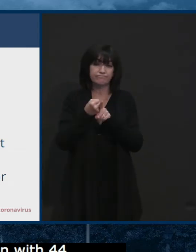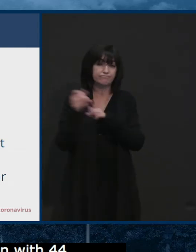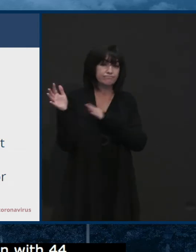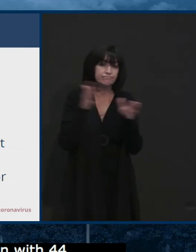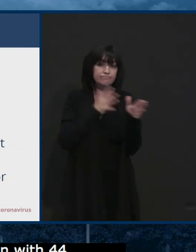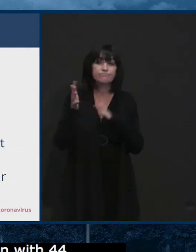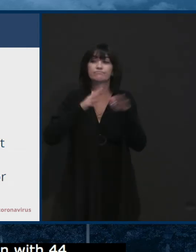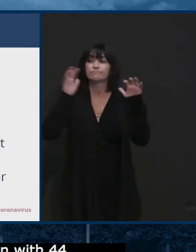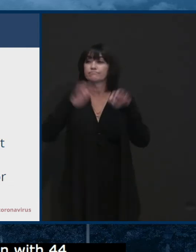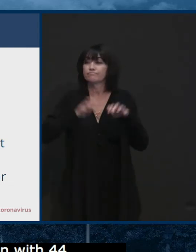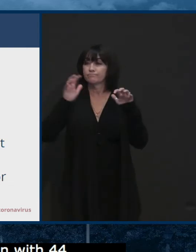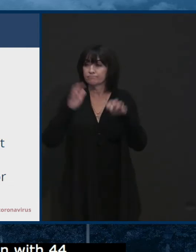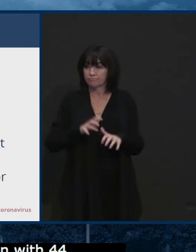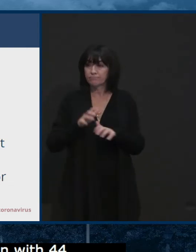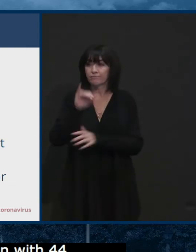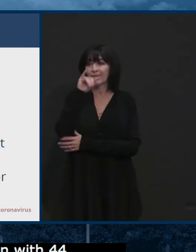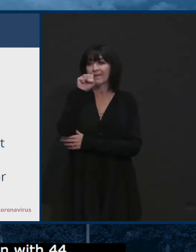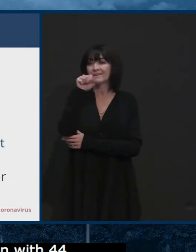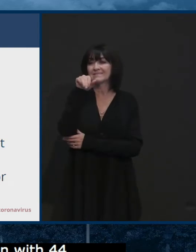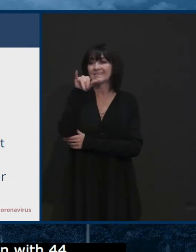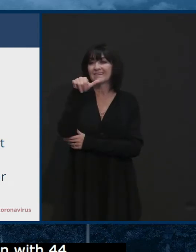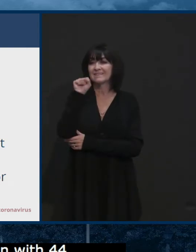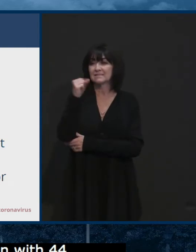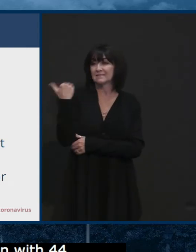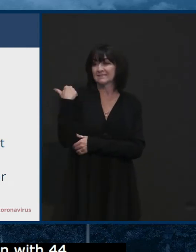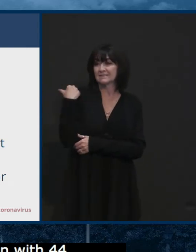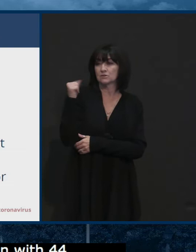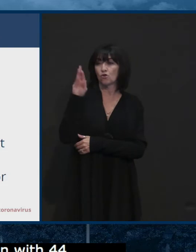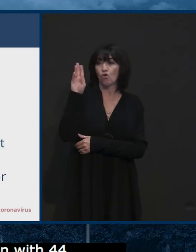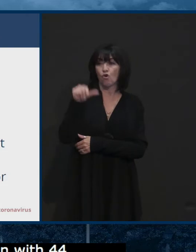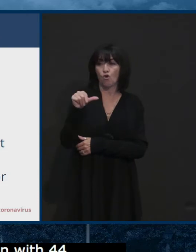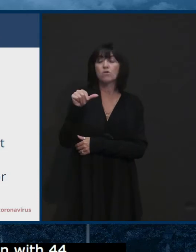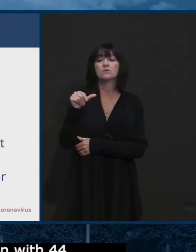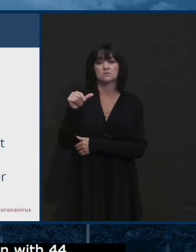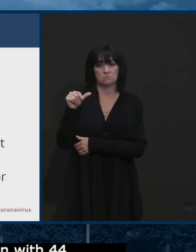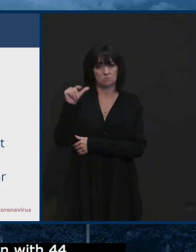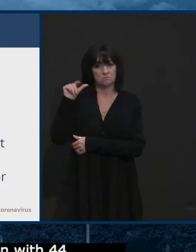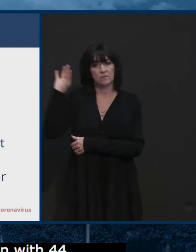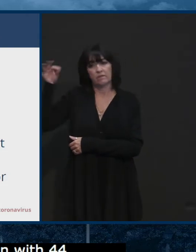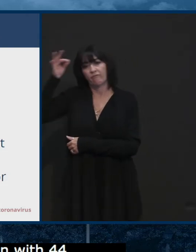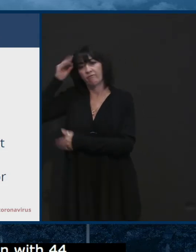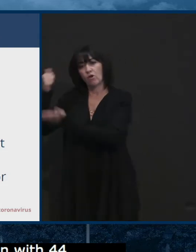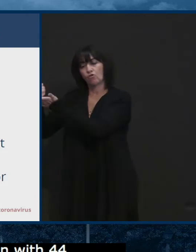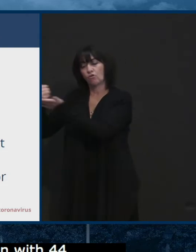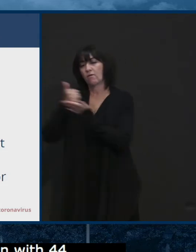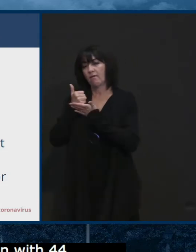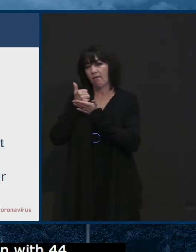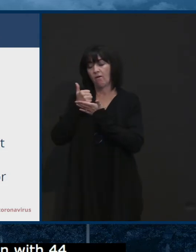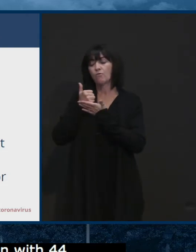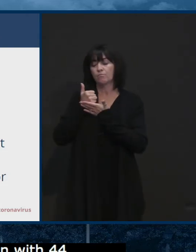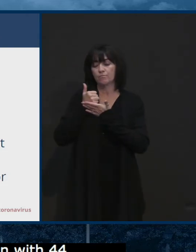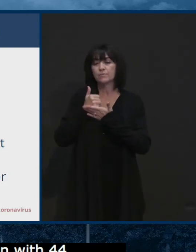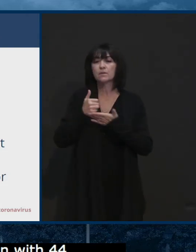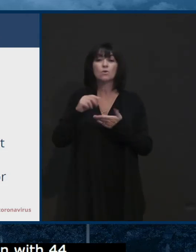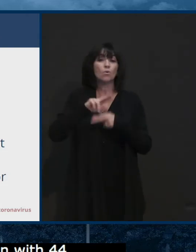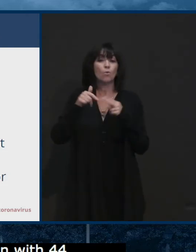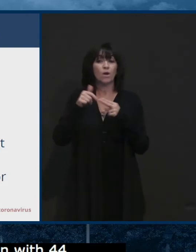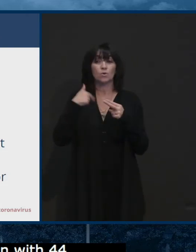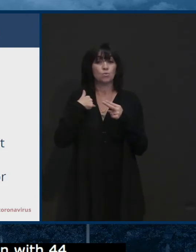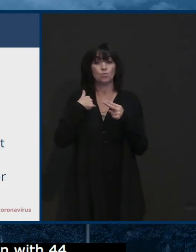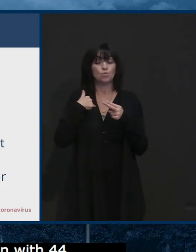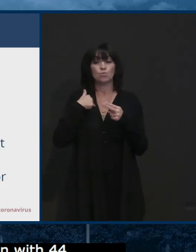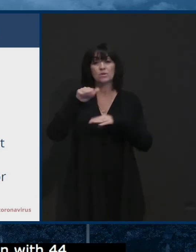received a presidential disaster declaration for Kent County, and that was for public assistance as well. When we do a disaster declaration,